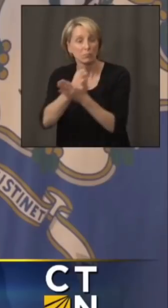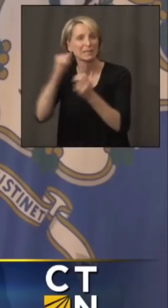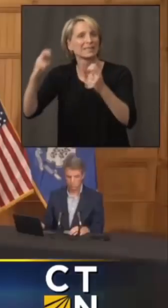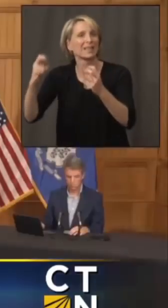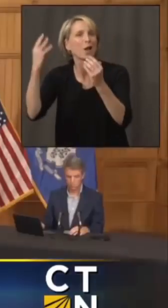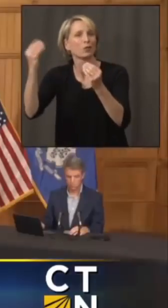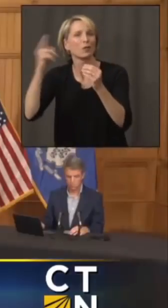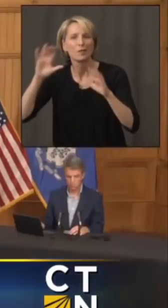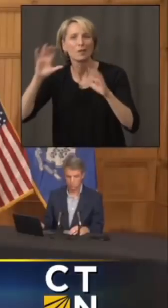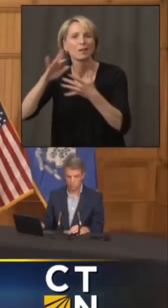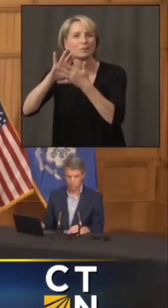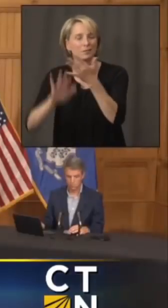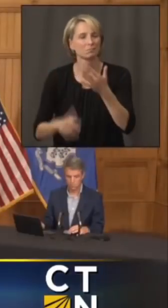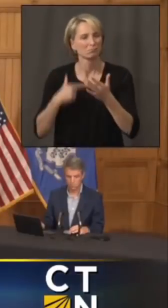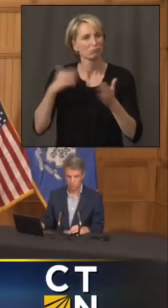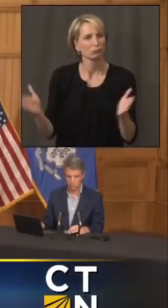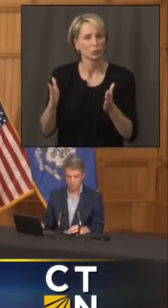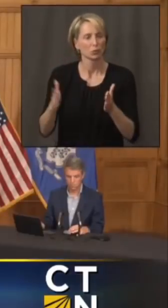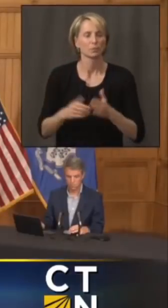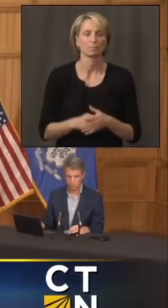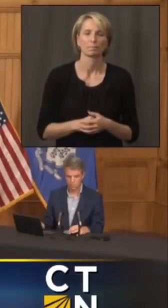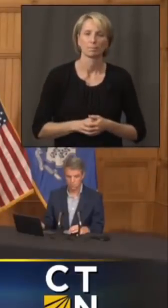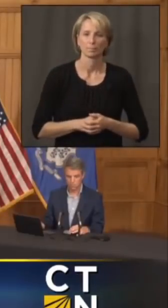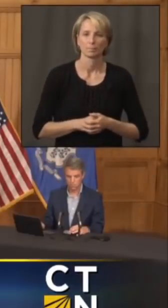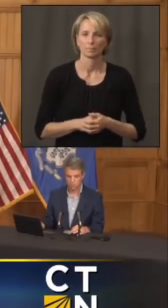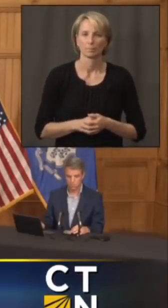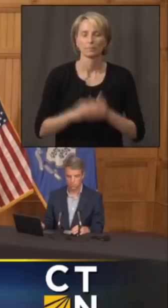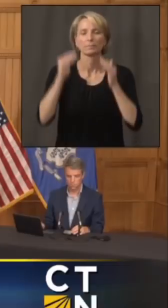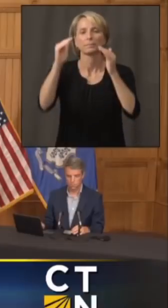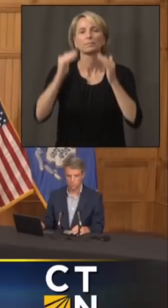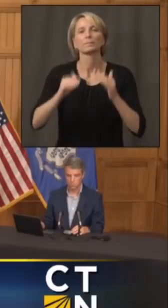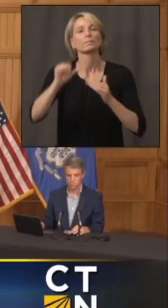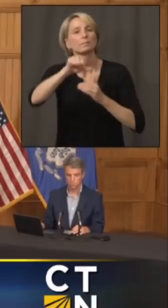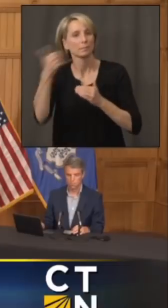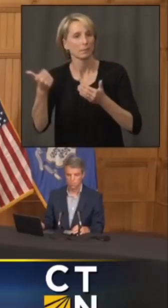you. The Waterbury Republican American.